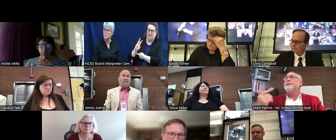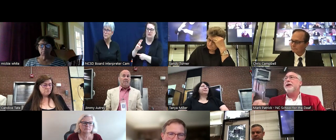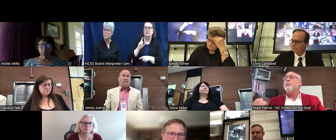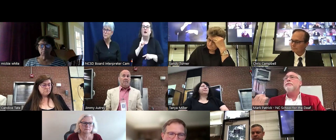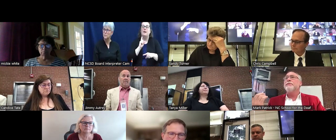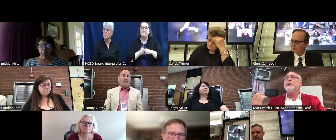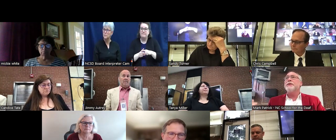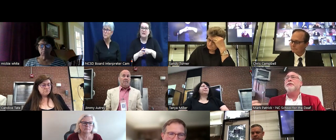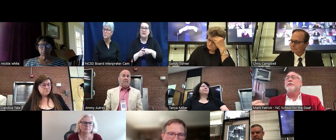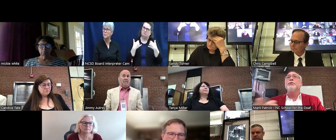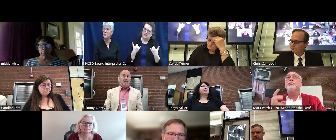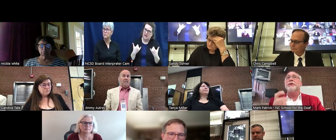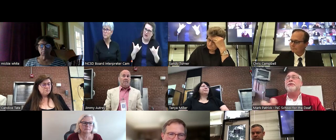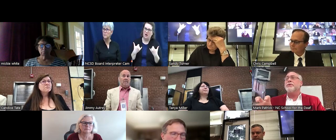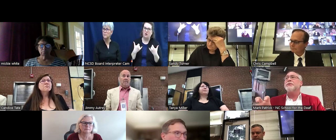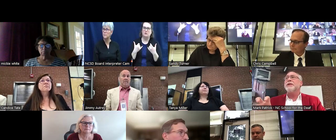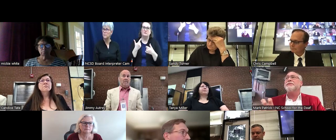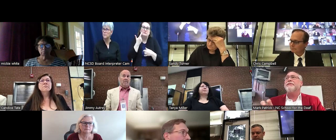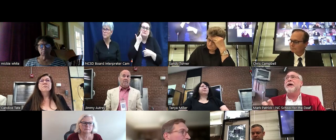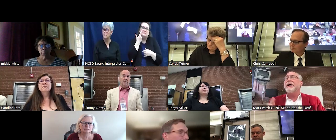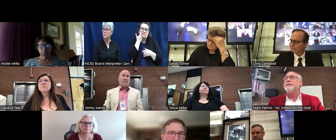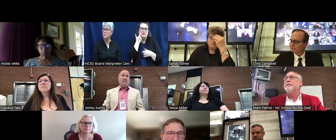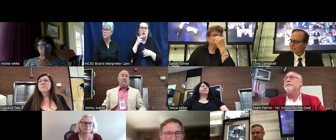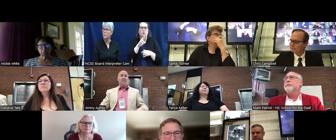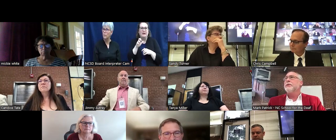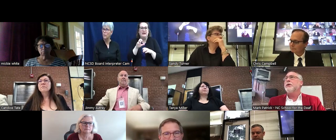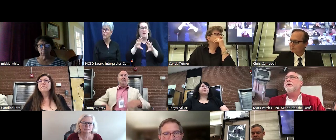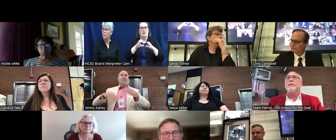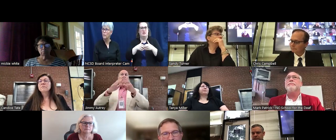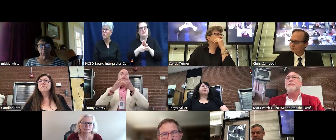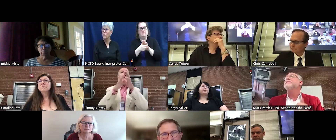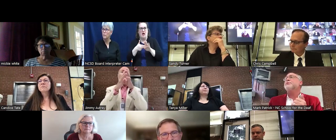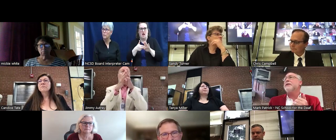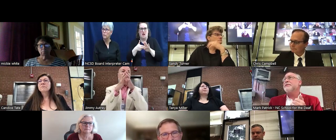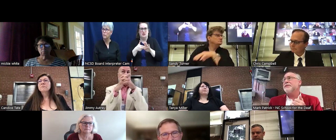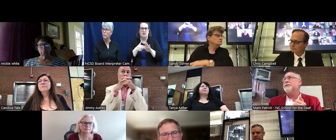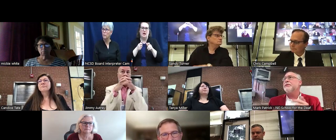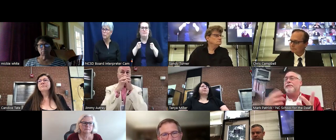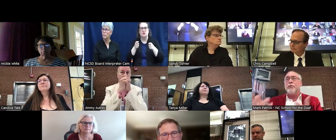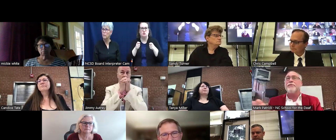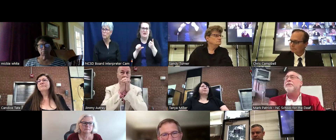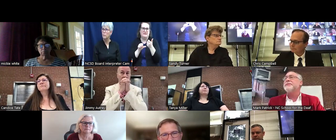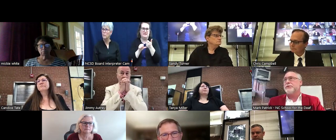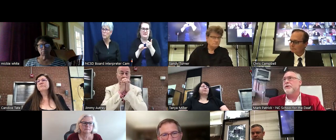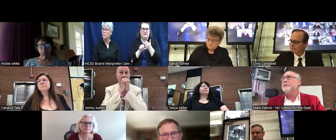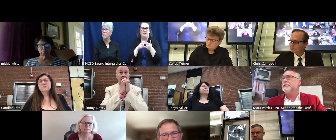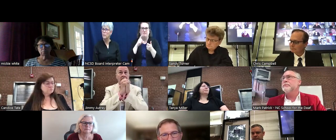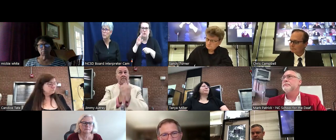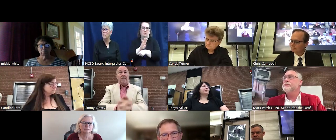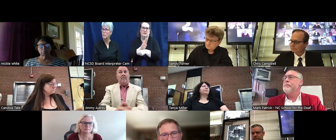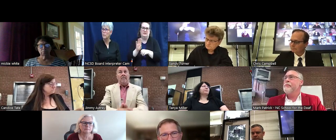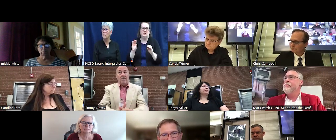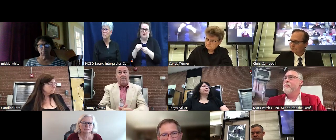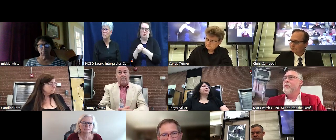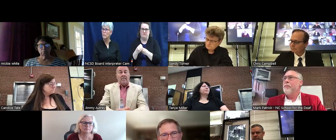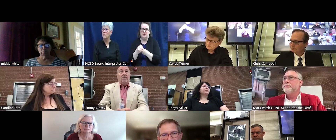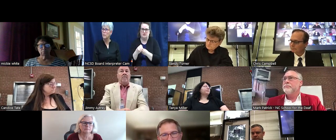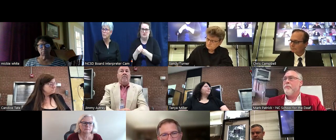Plus now the newly reclassified administrative assistant for the business.